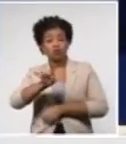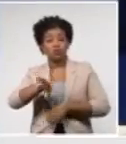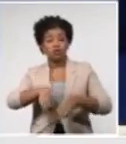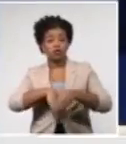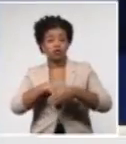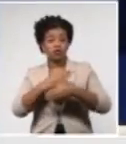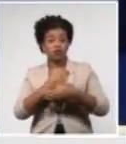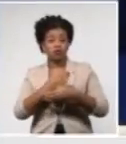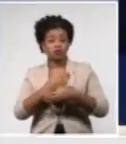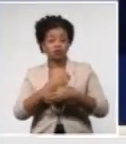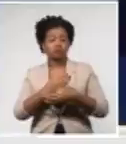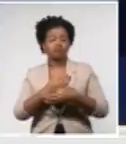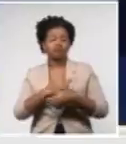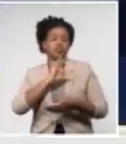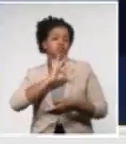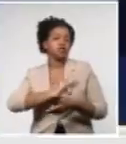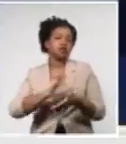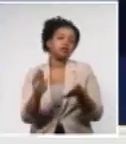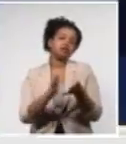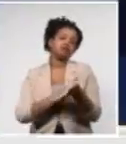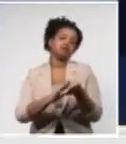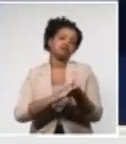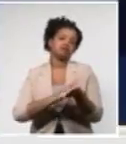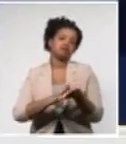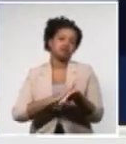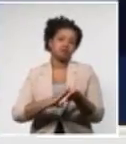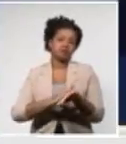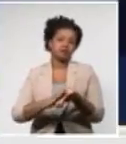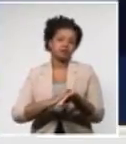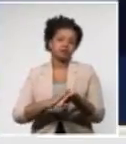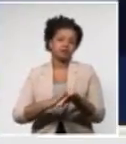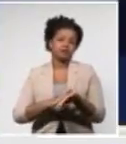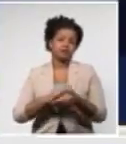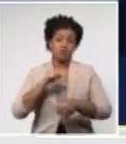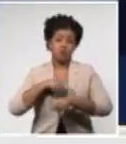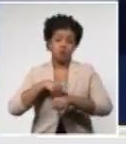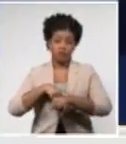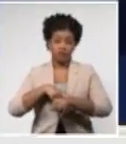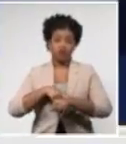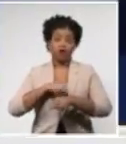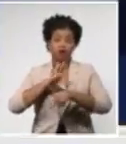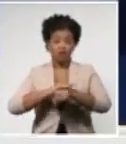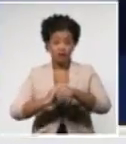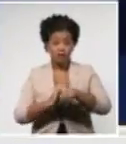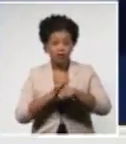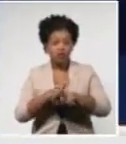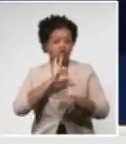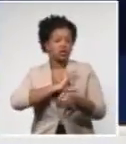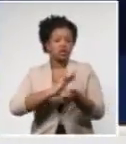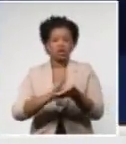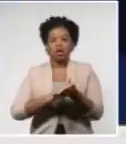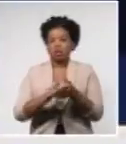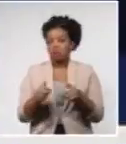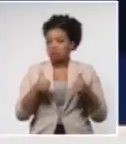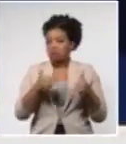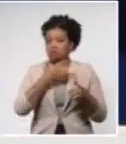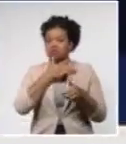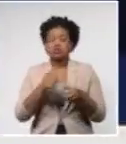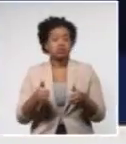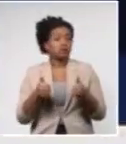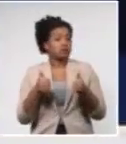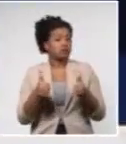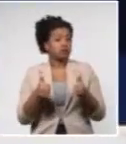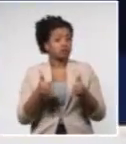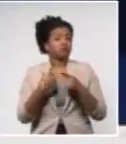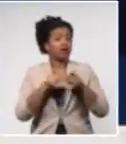have been asymptomatic at the moment of their diagnosis. And this is something to